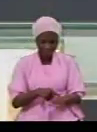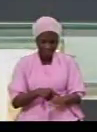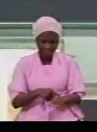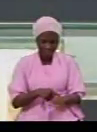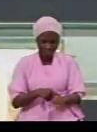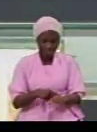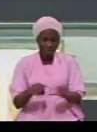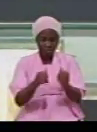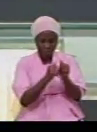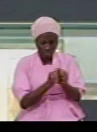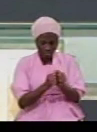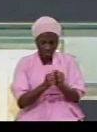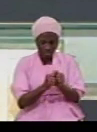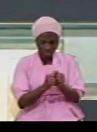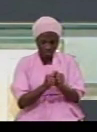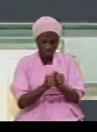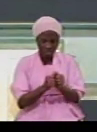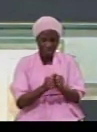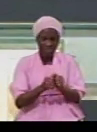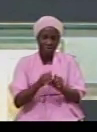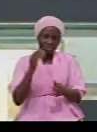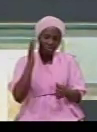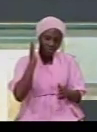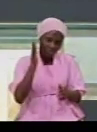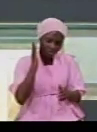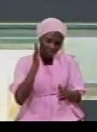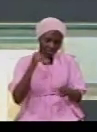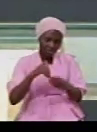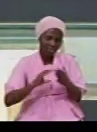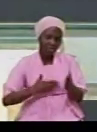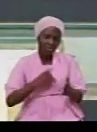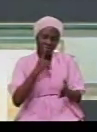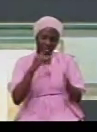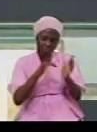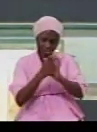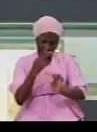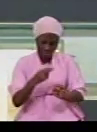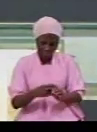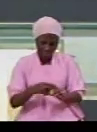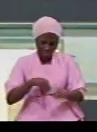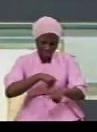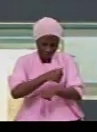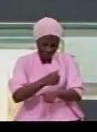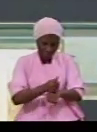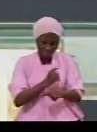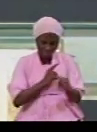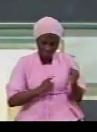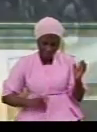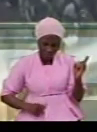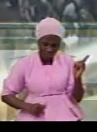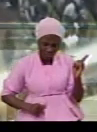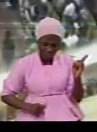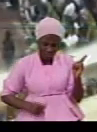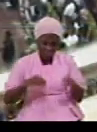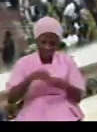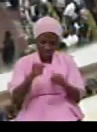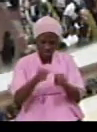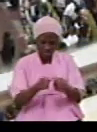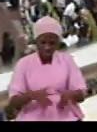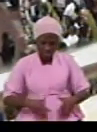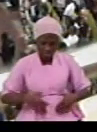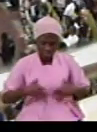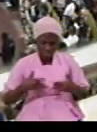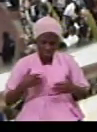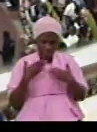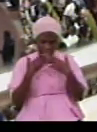with testimonies in our mouth. Confirm it, Lord, in every life. We thank you because